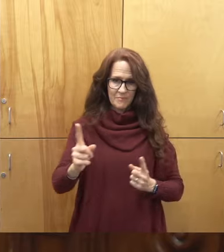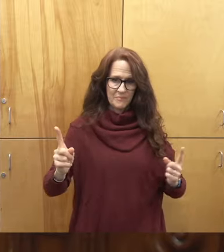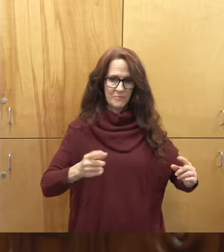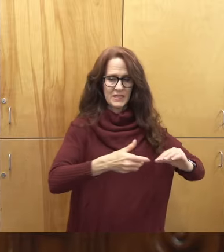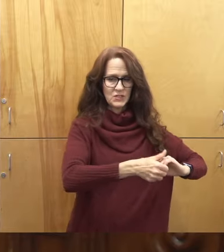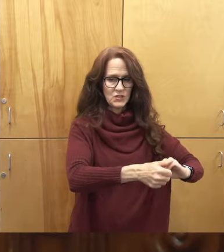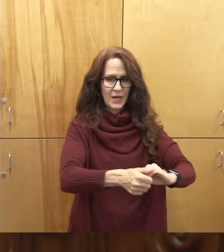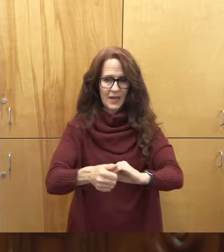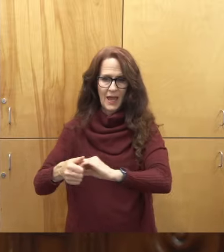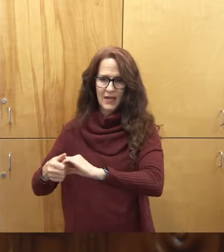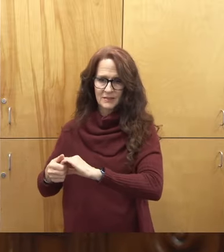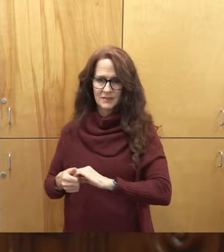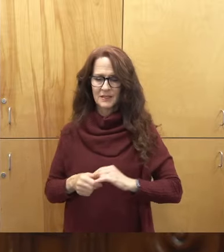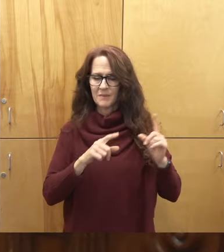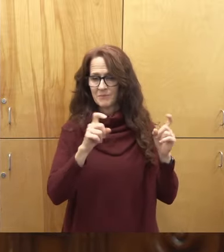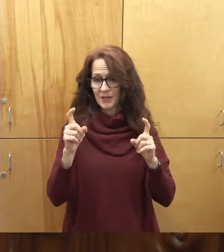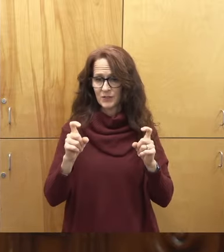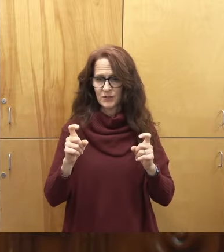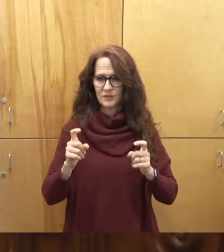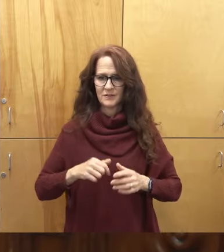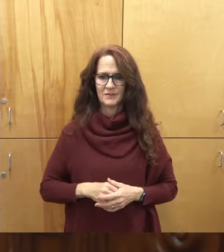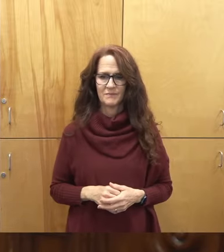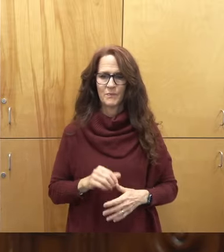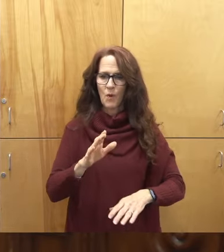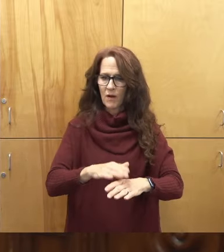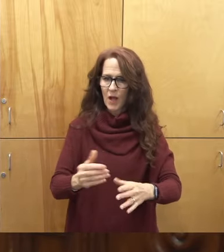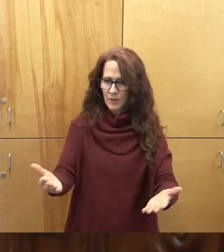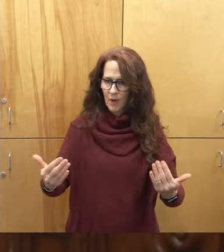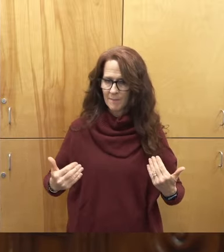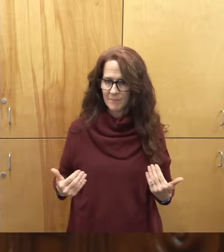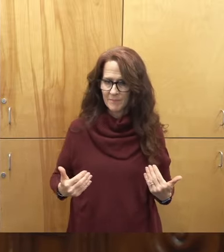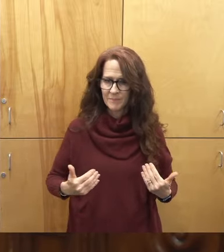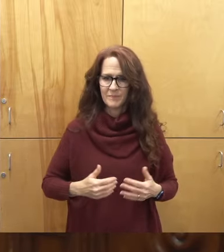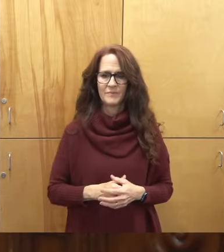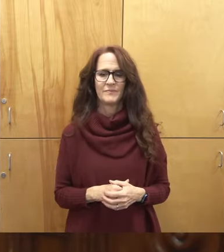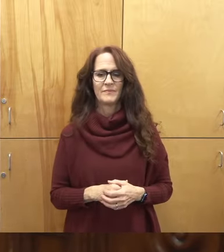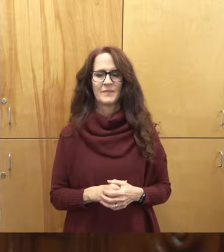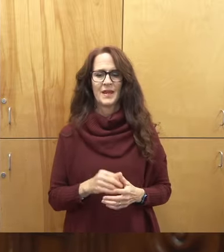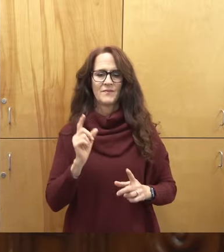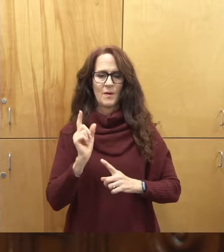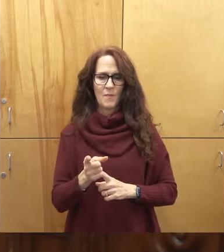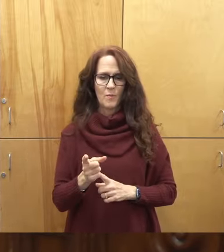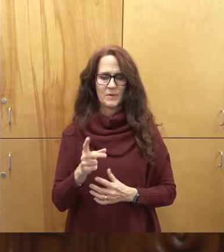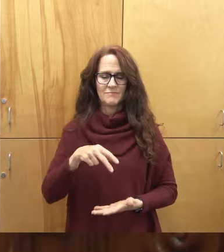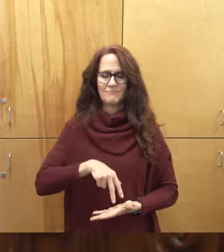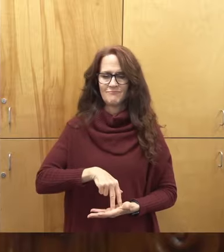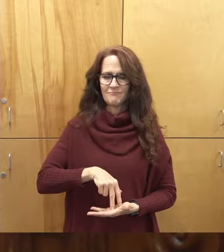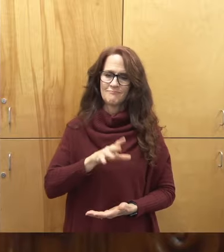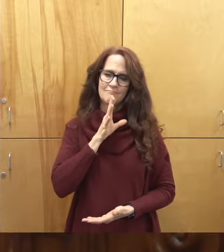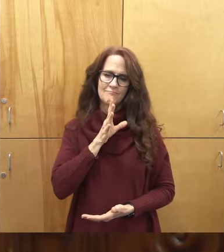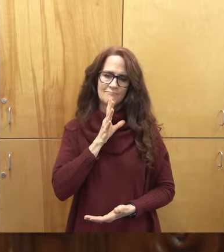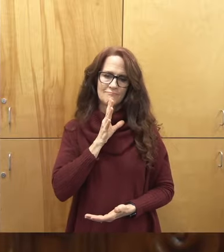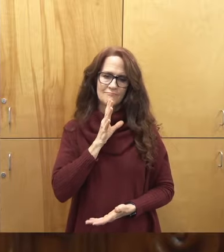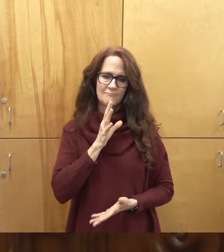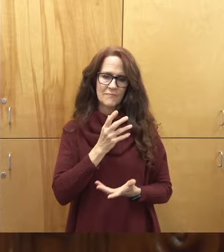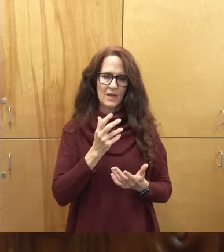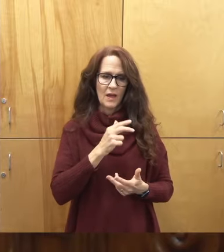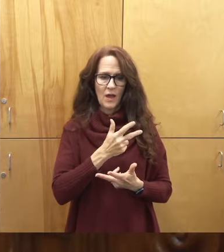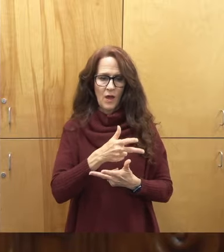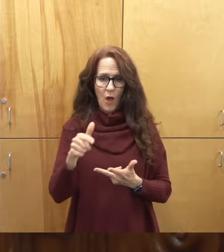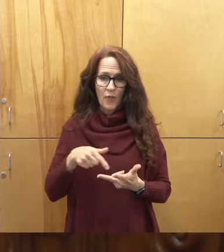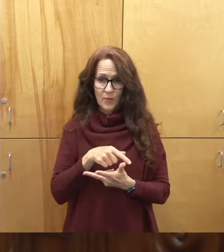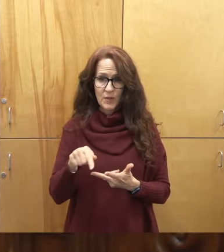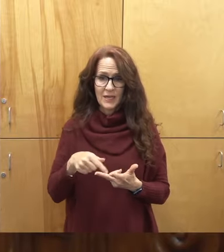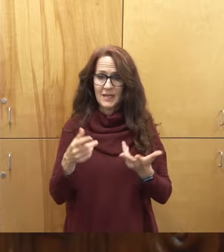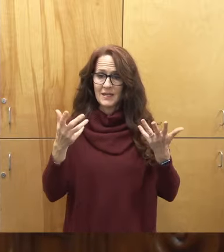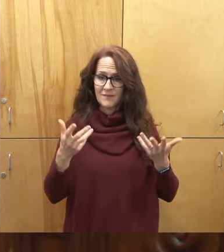and we'll do pictures. So we'll call you up, and then you'll have a moment at the podium, and then after all three